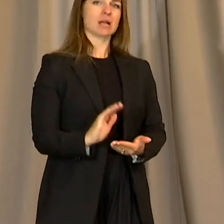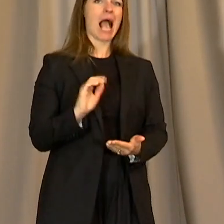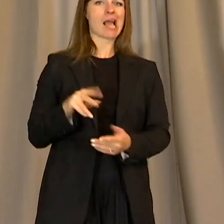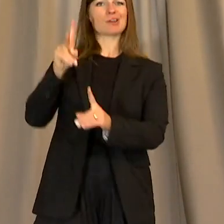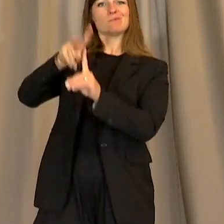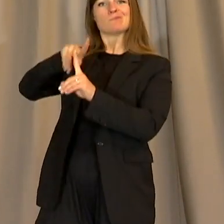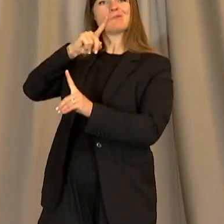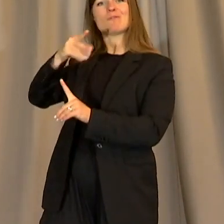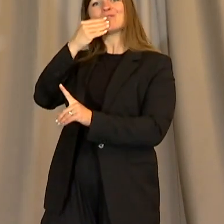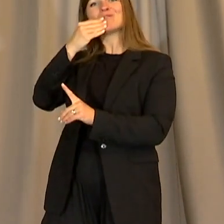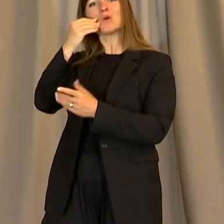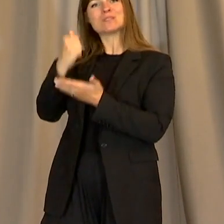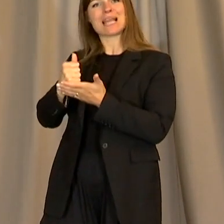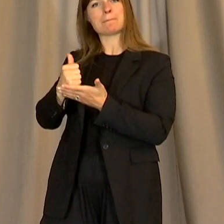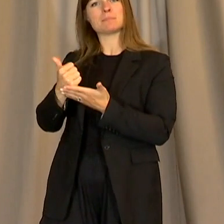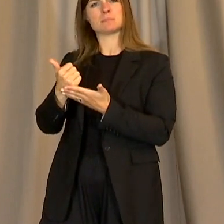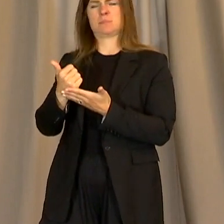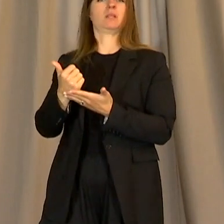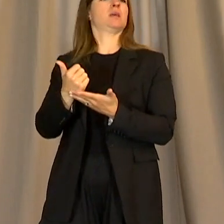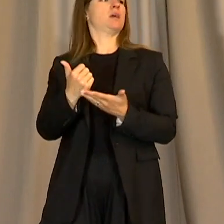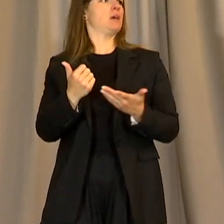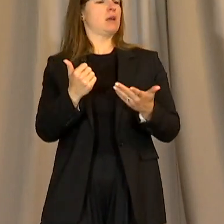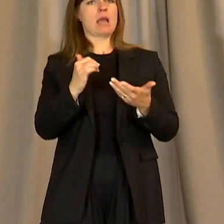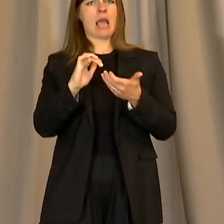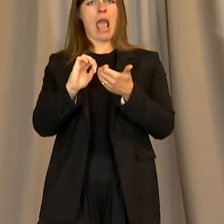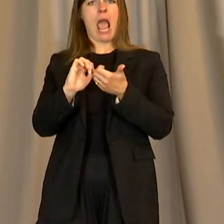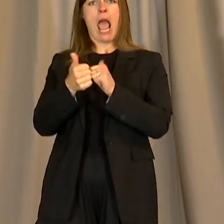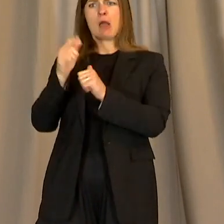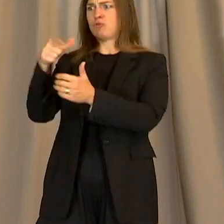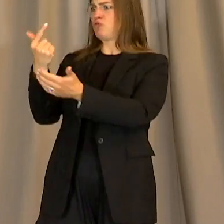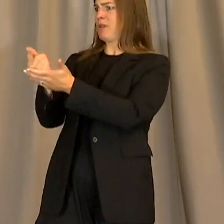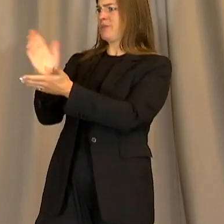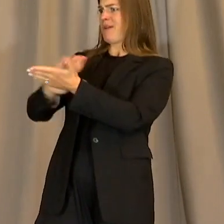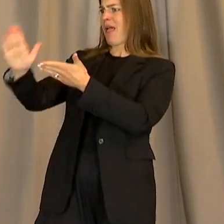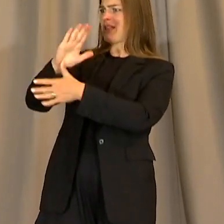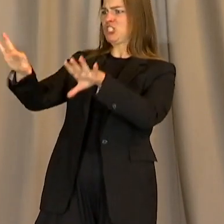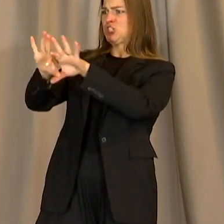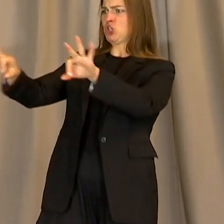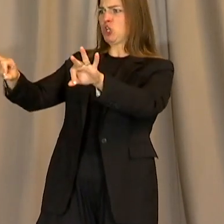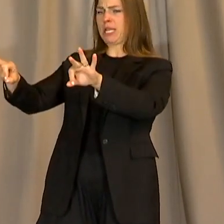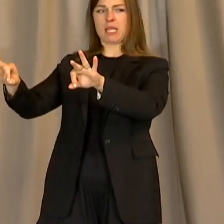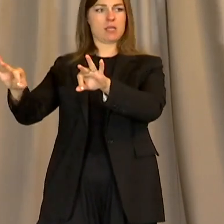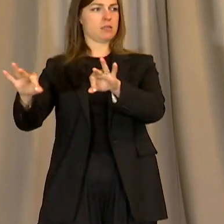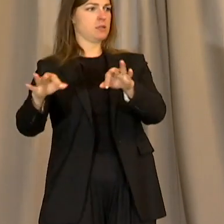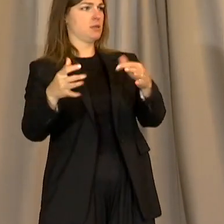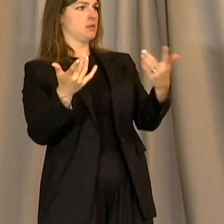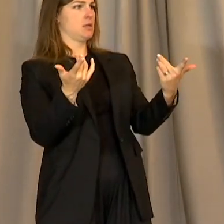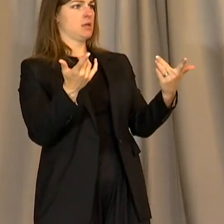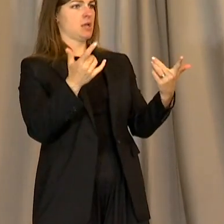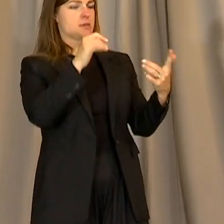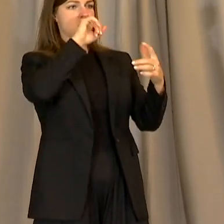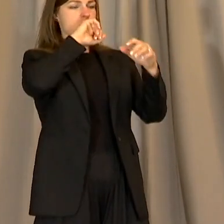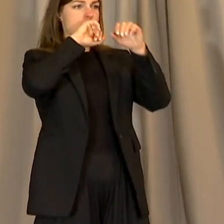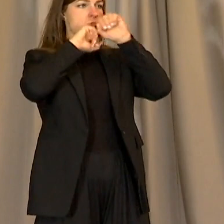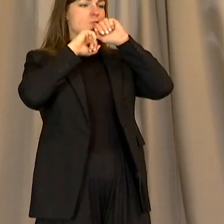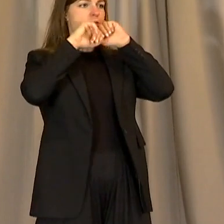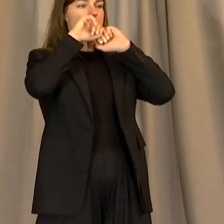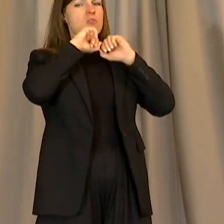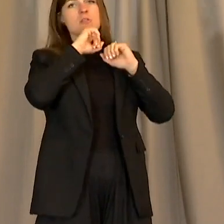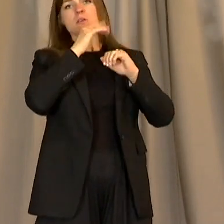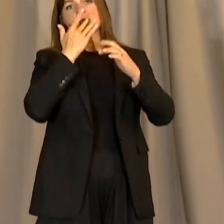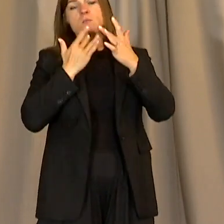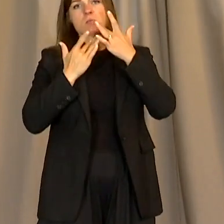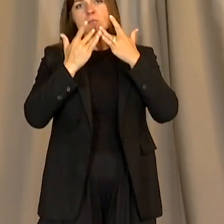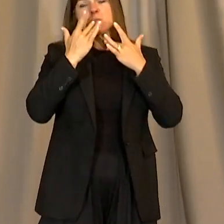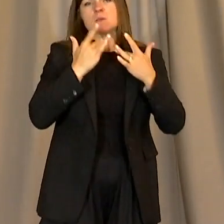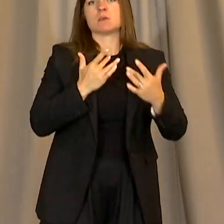was, how do you come out with a whole degree and you on your knuckles? That doesn't make any sense.